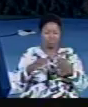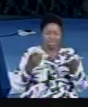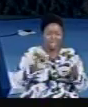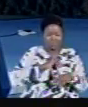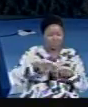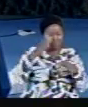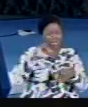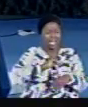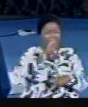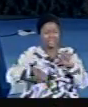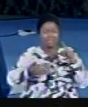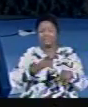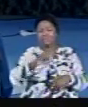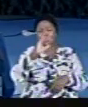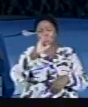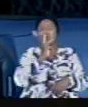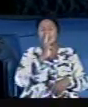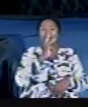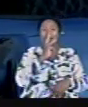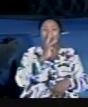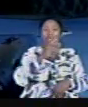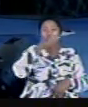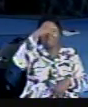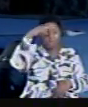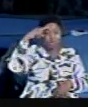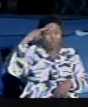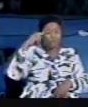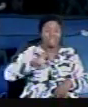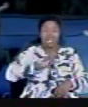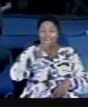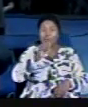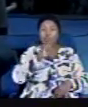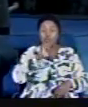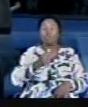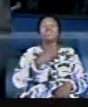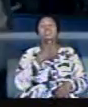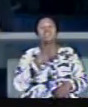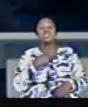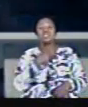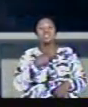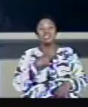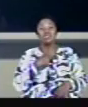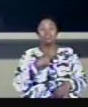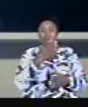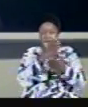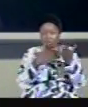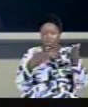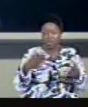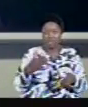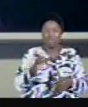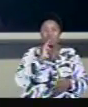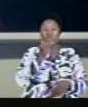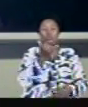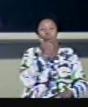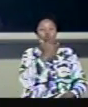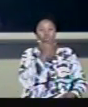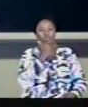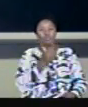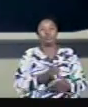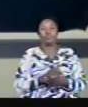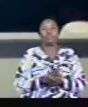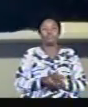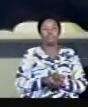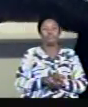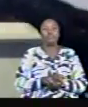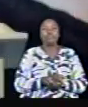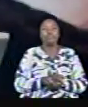water because I am not thirsty, something is wrong. Then when